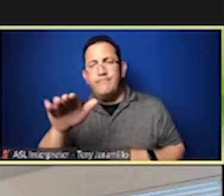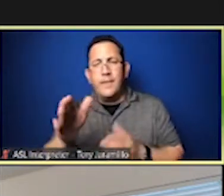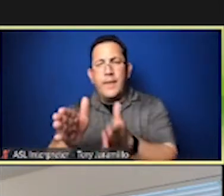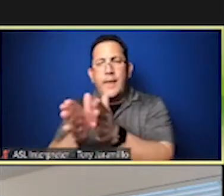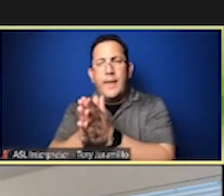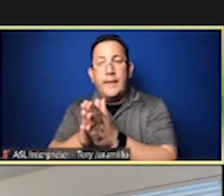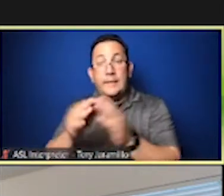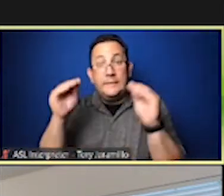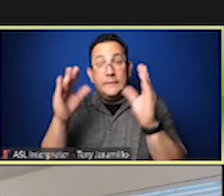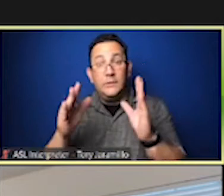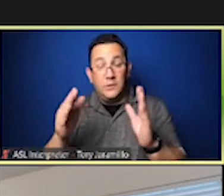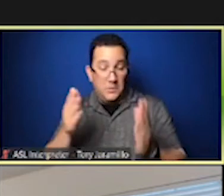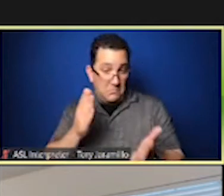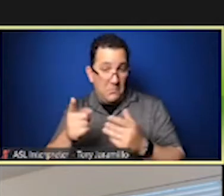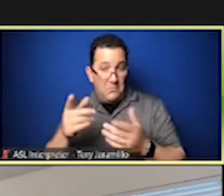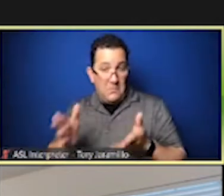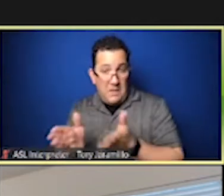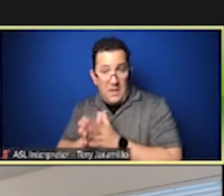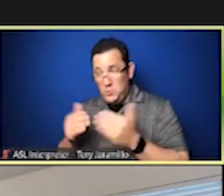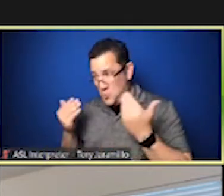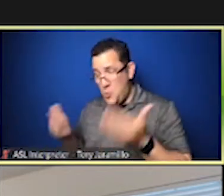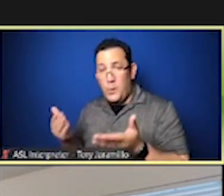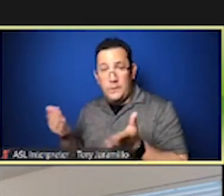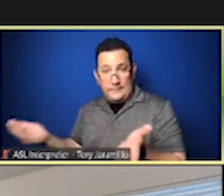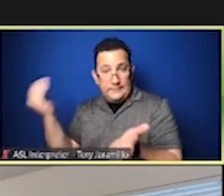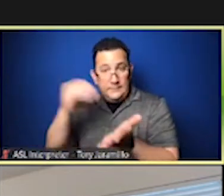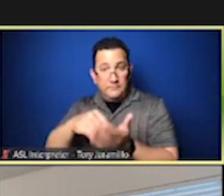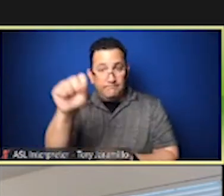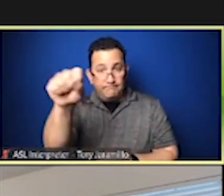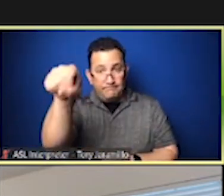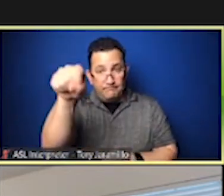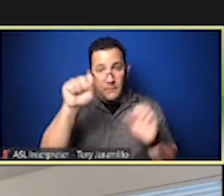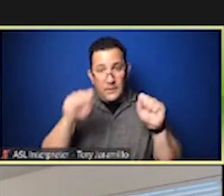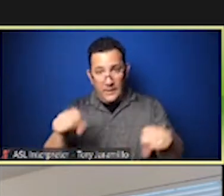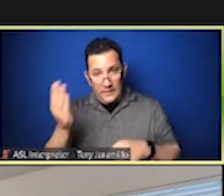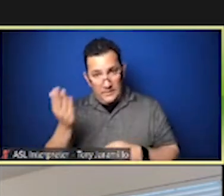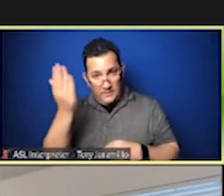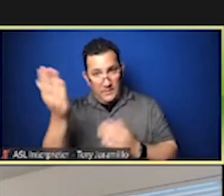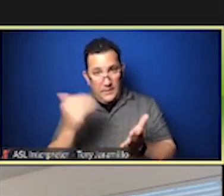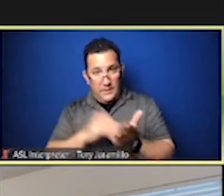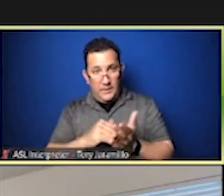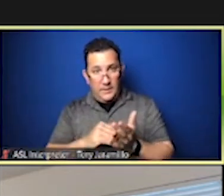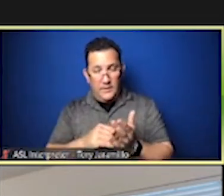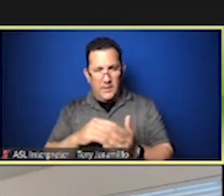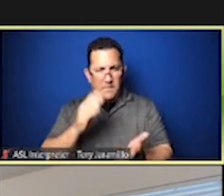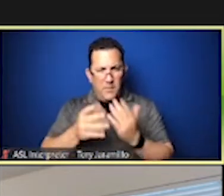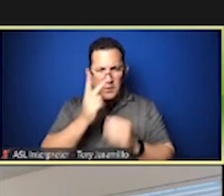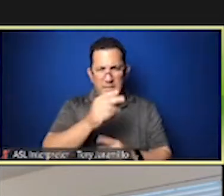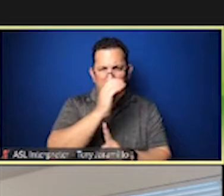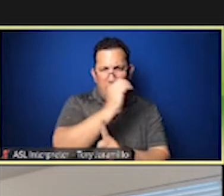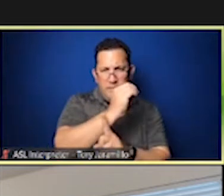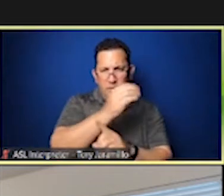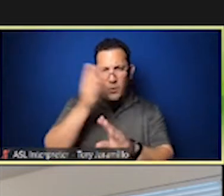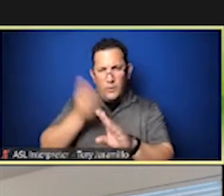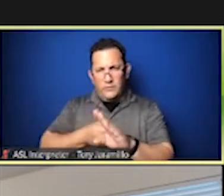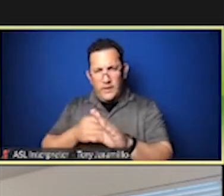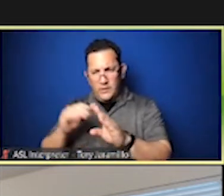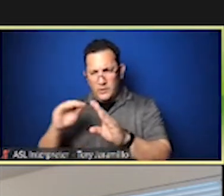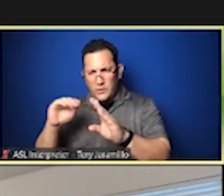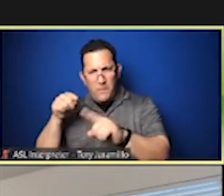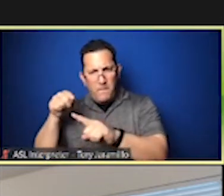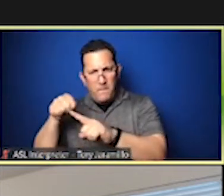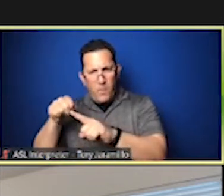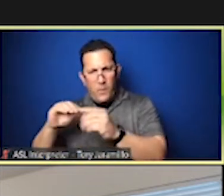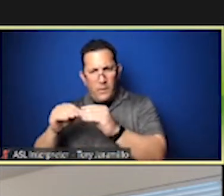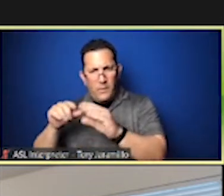An assignment may be returned to the student with a score of 0 because some part of the assignment is missing. You would then see the feedback for